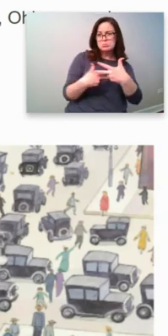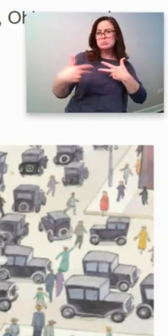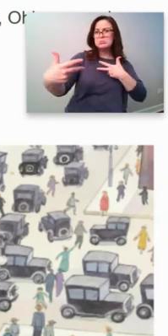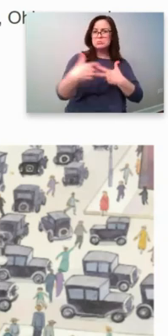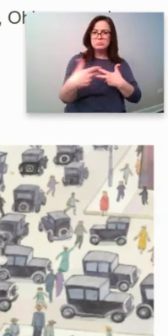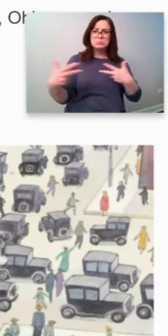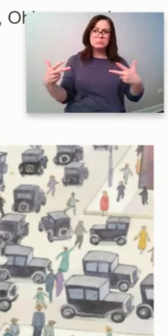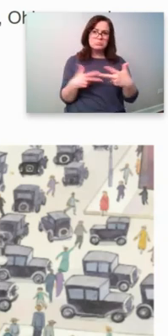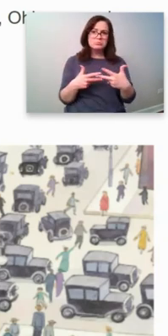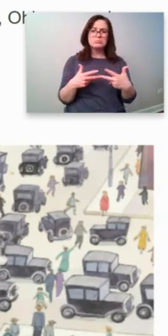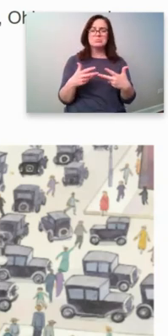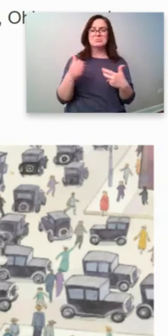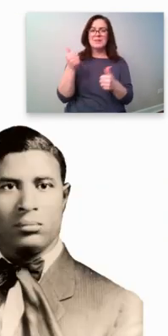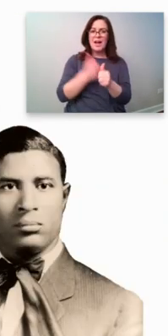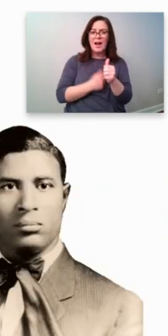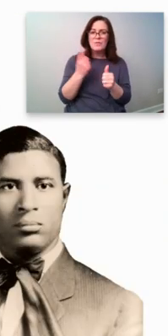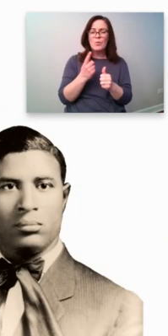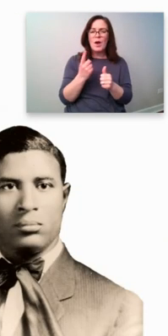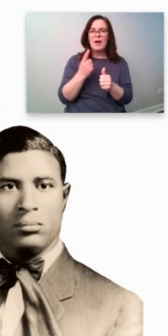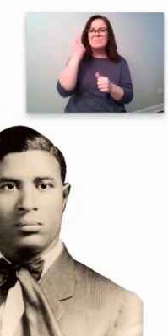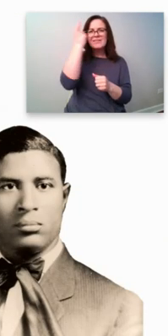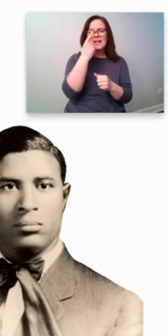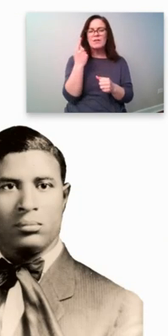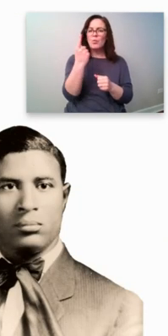safer? What's one thing we can think of?